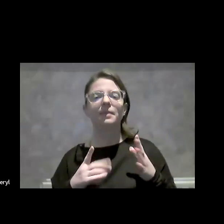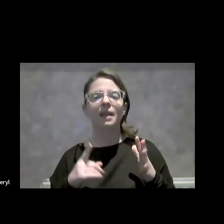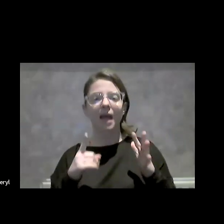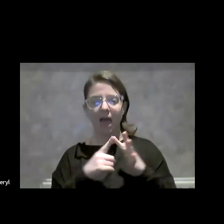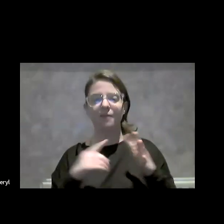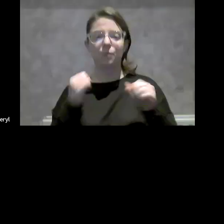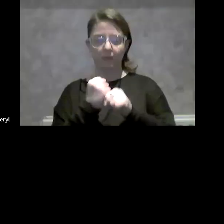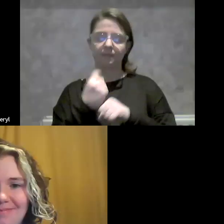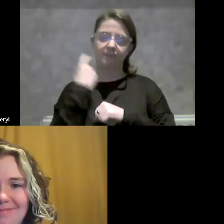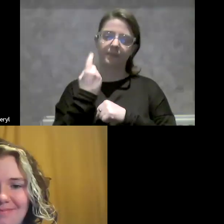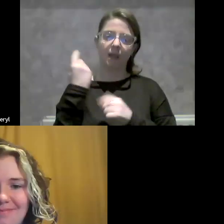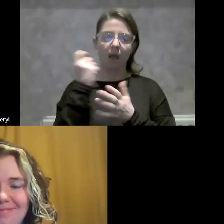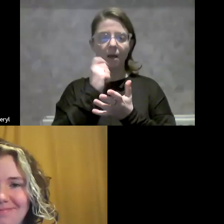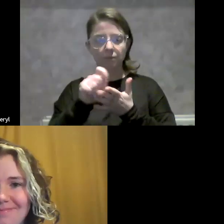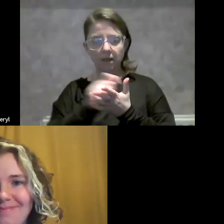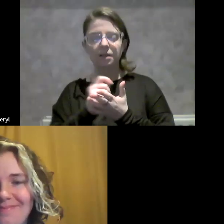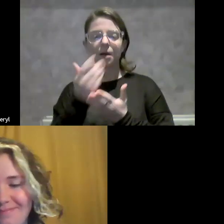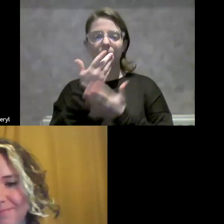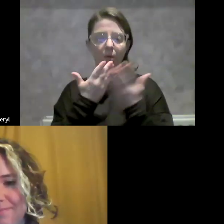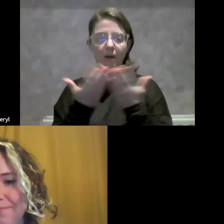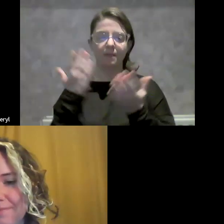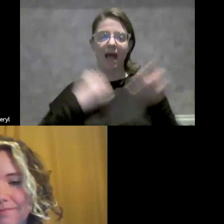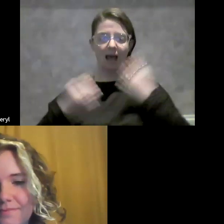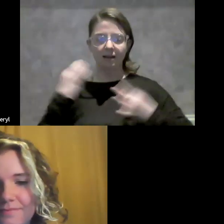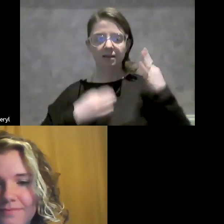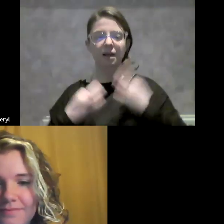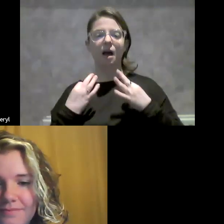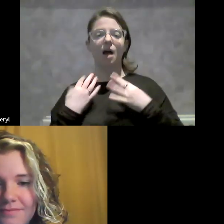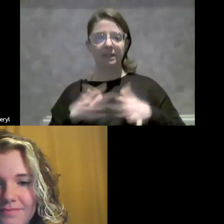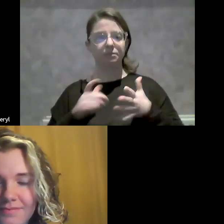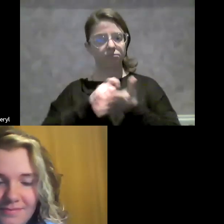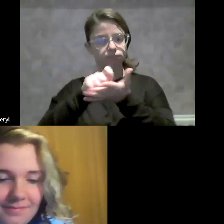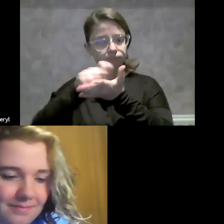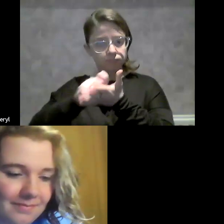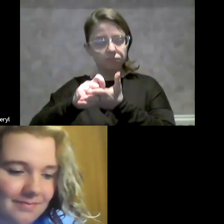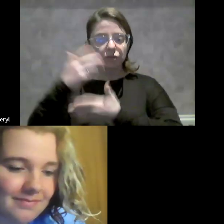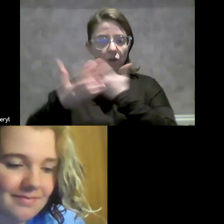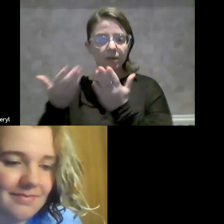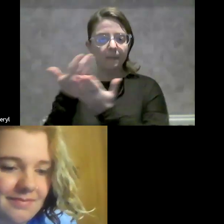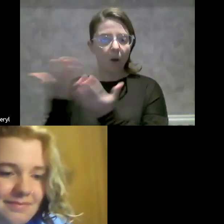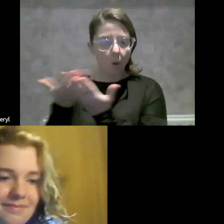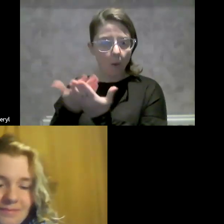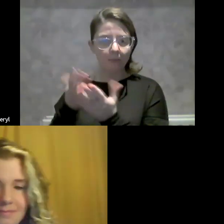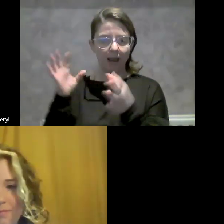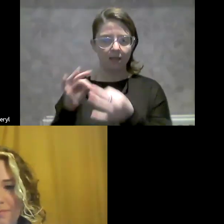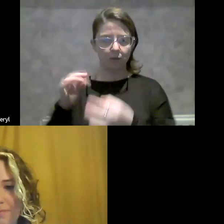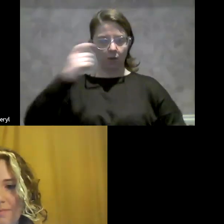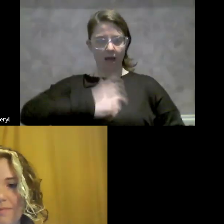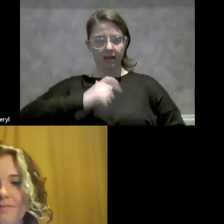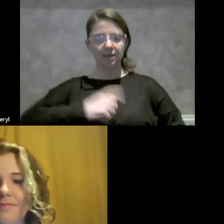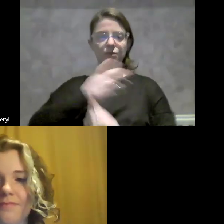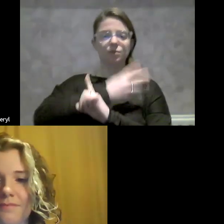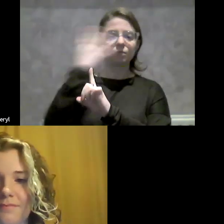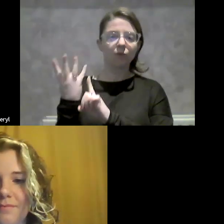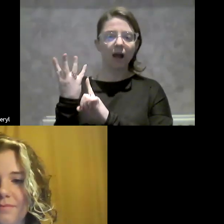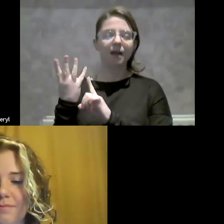a poet, writer, and actor who has been scribbling away stories and poems of identity, pride,